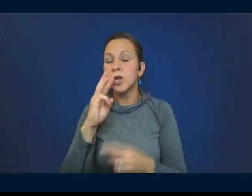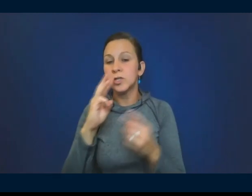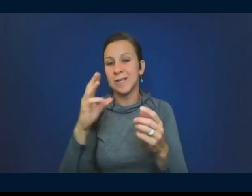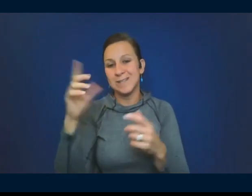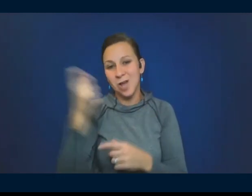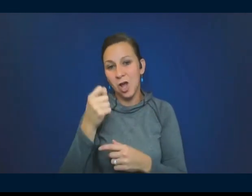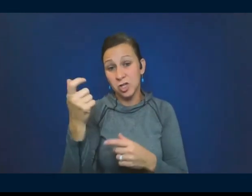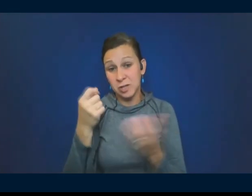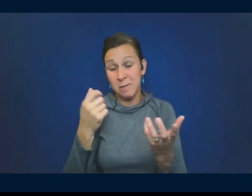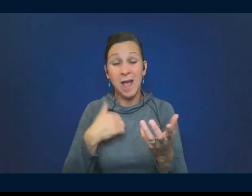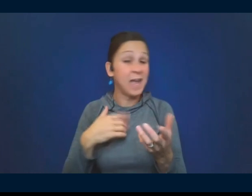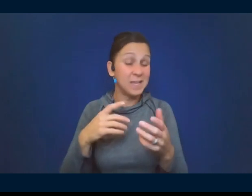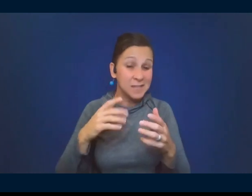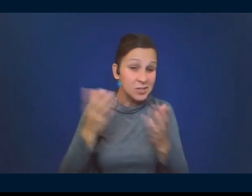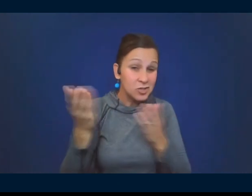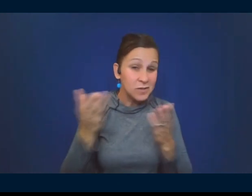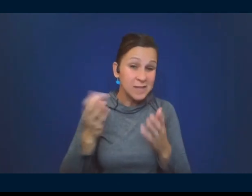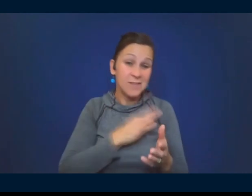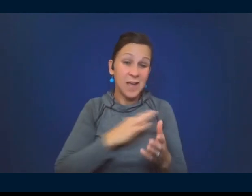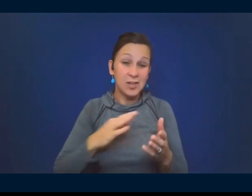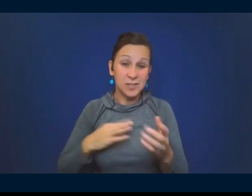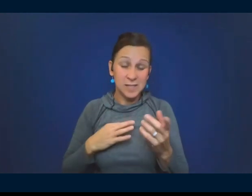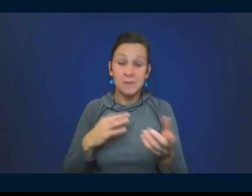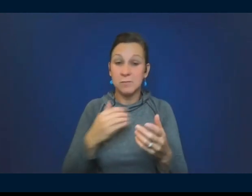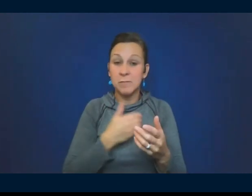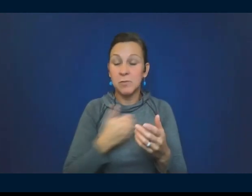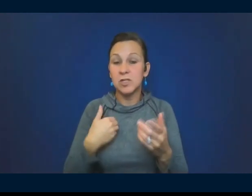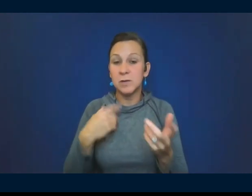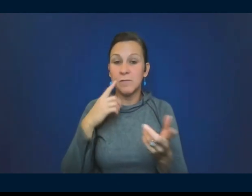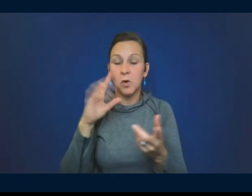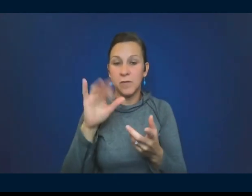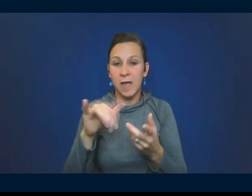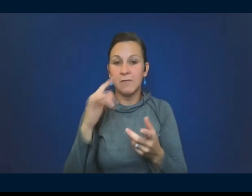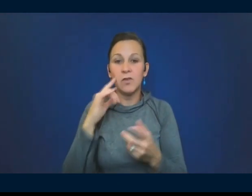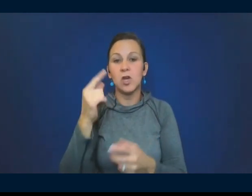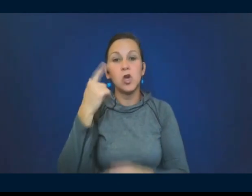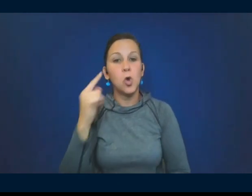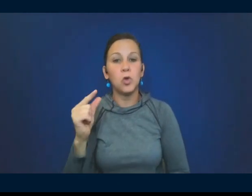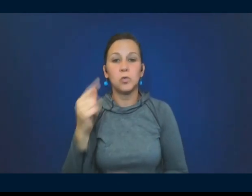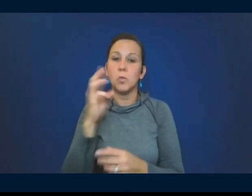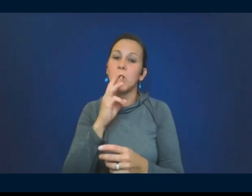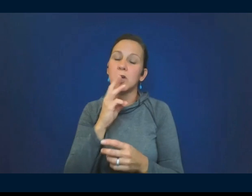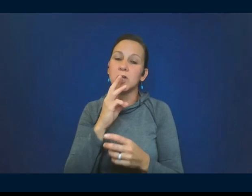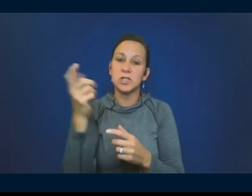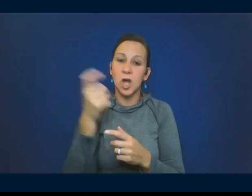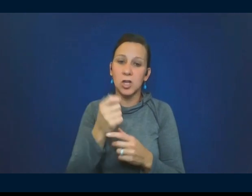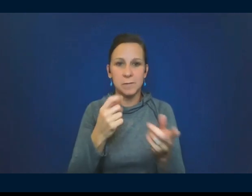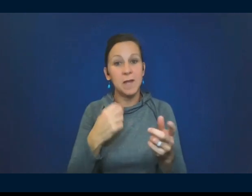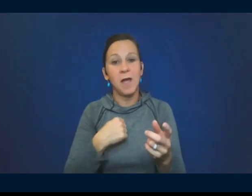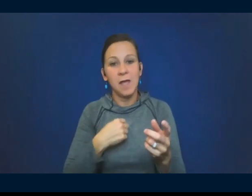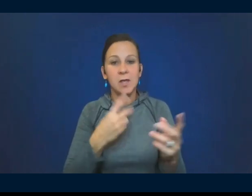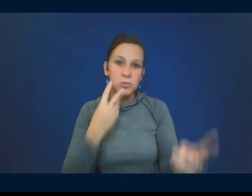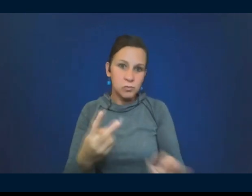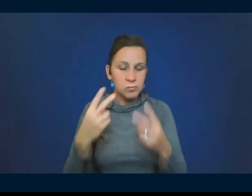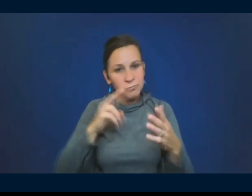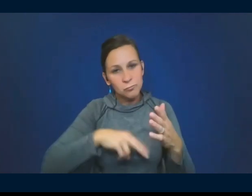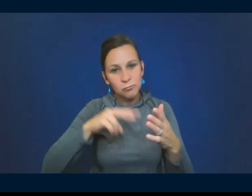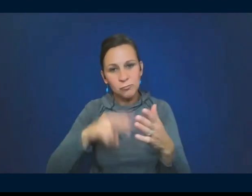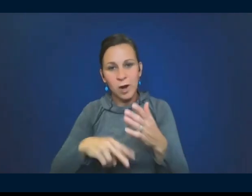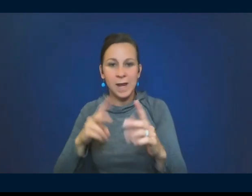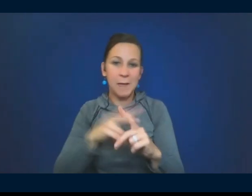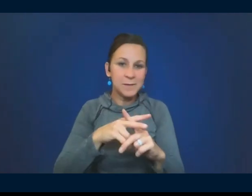faculty representative for the Barry Goldwater Scholarship, reviewing applications and facilitating